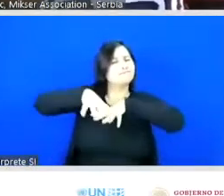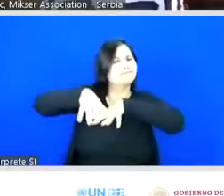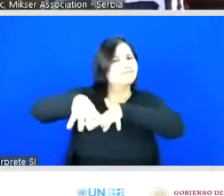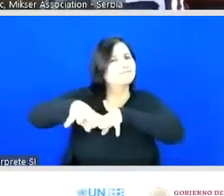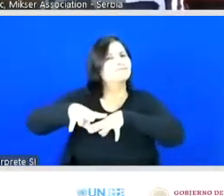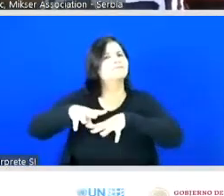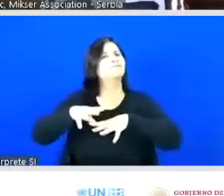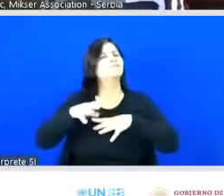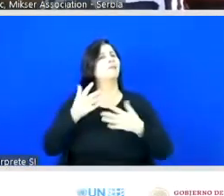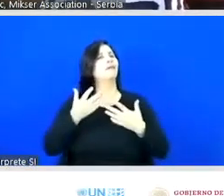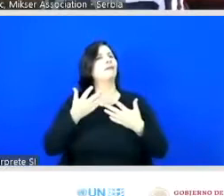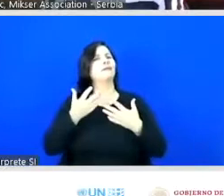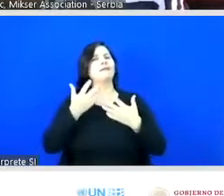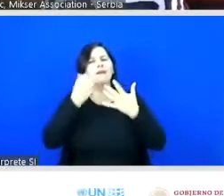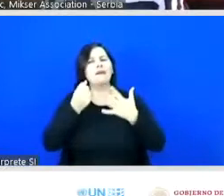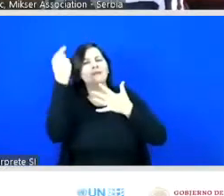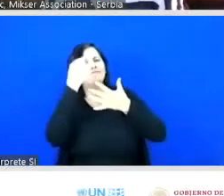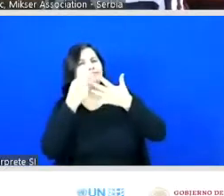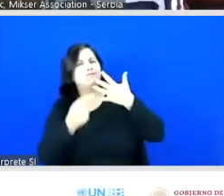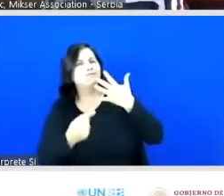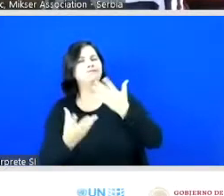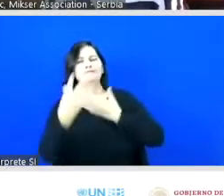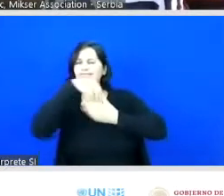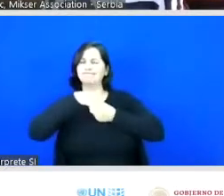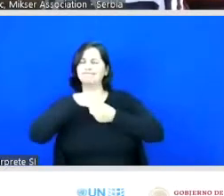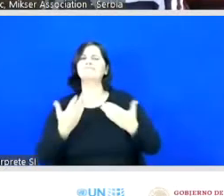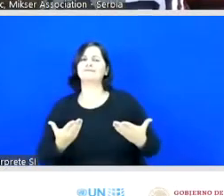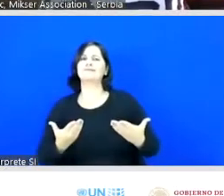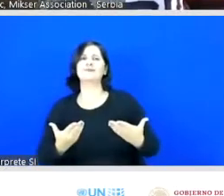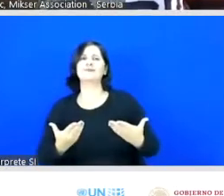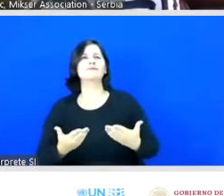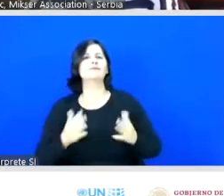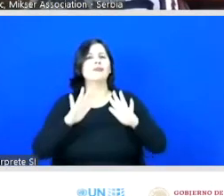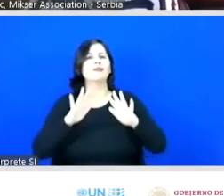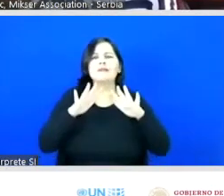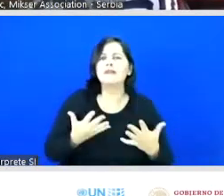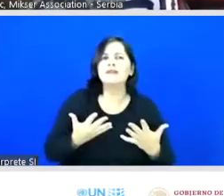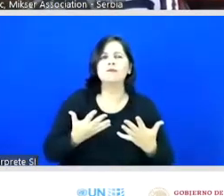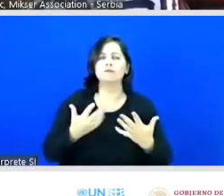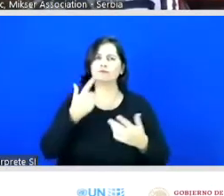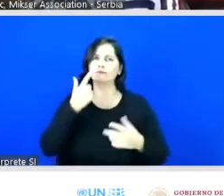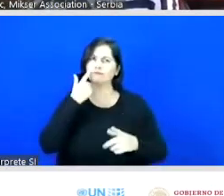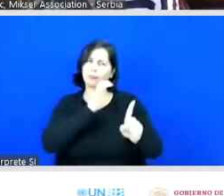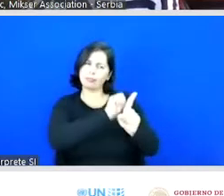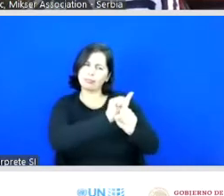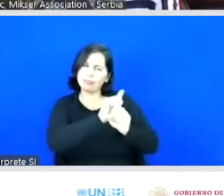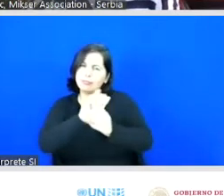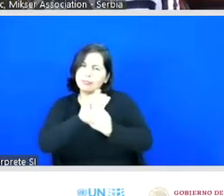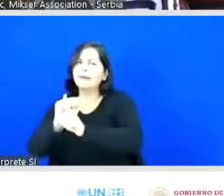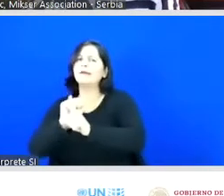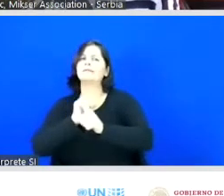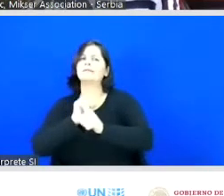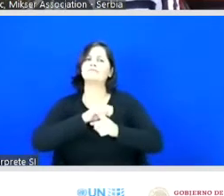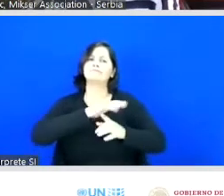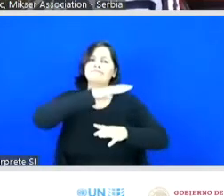different spaces. In terms of solutions and moving forward, I feel like we know a lot of the answers. How do we